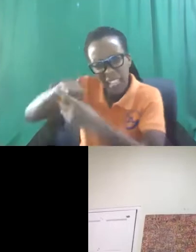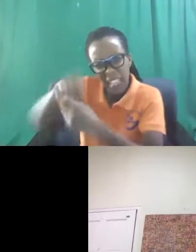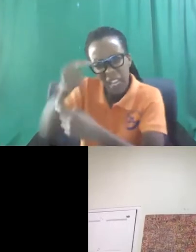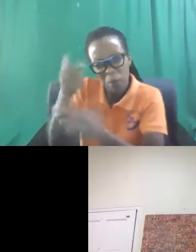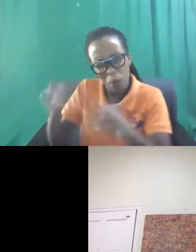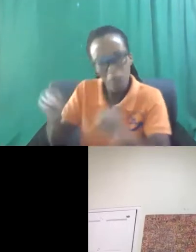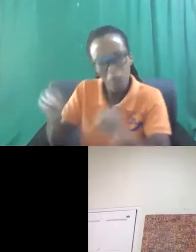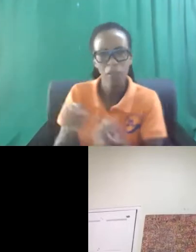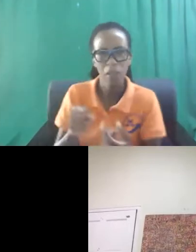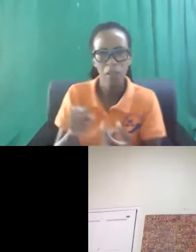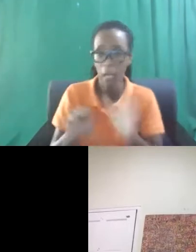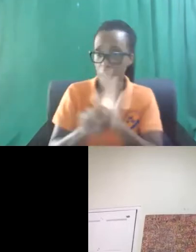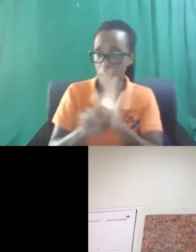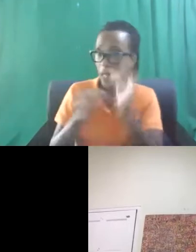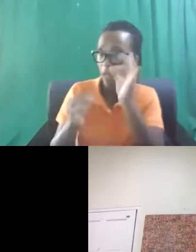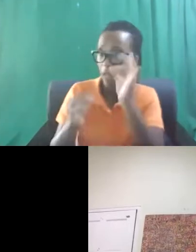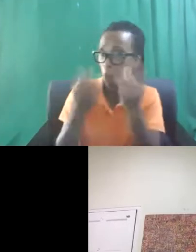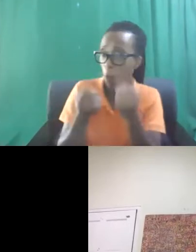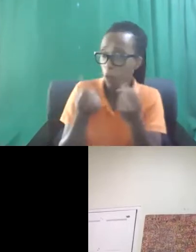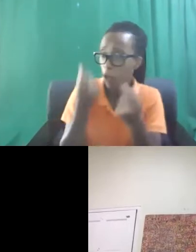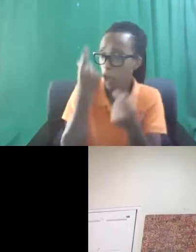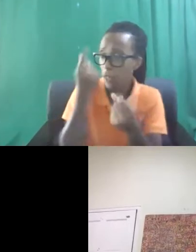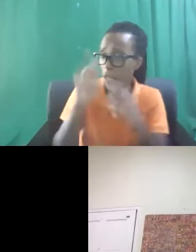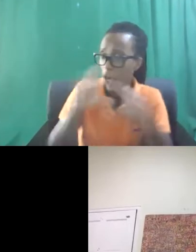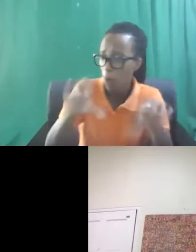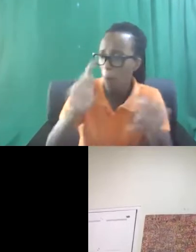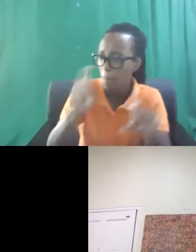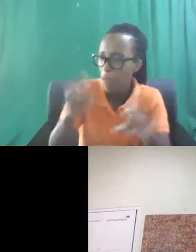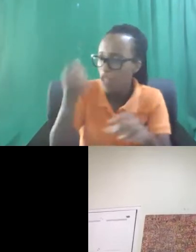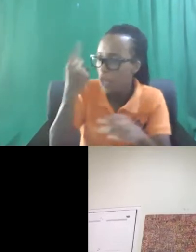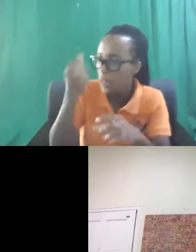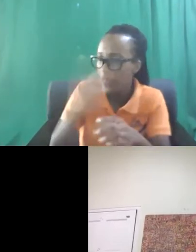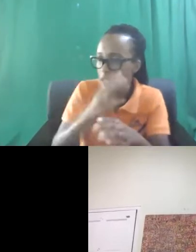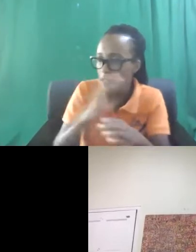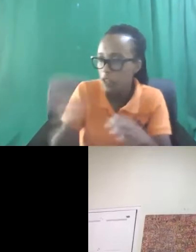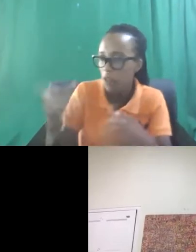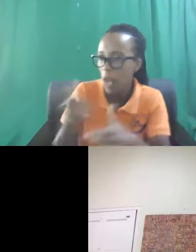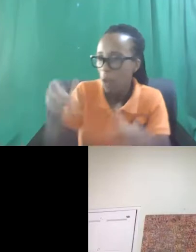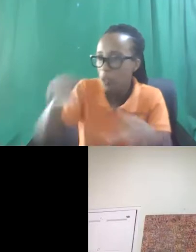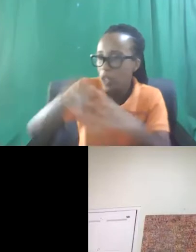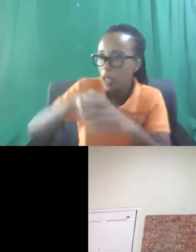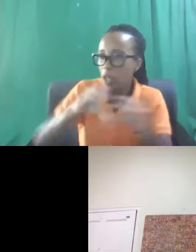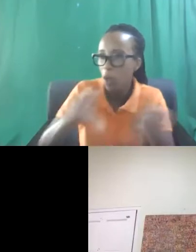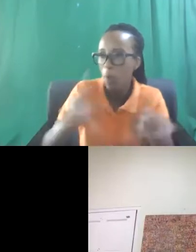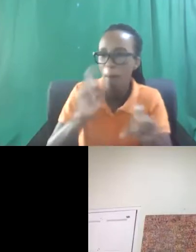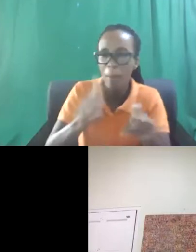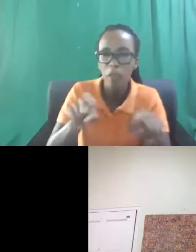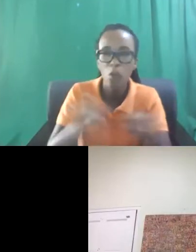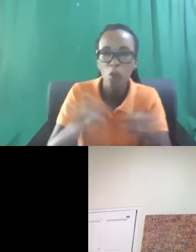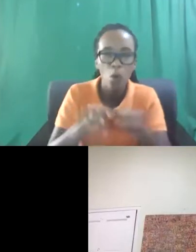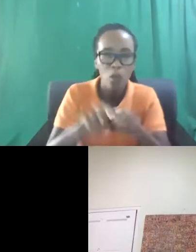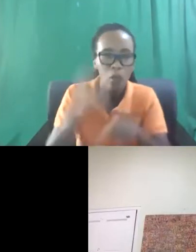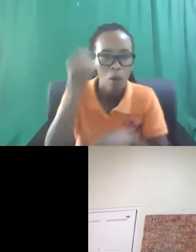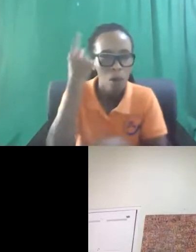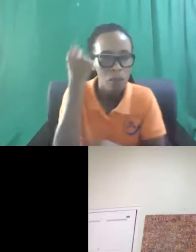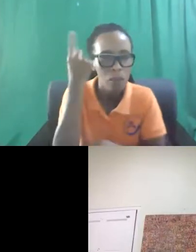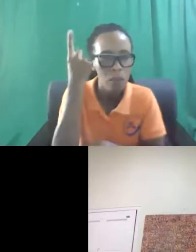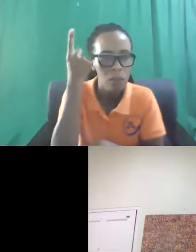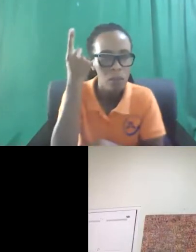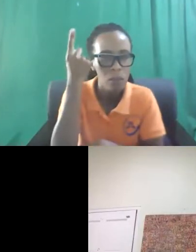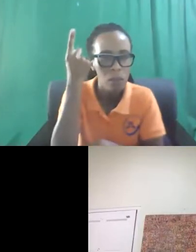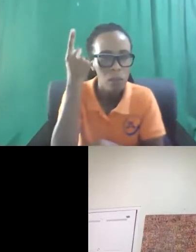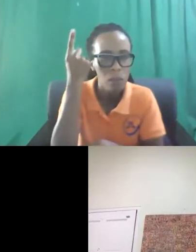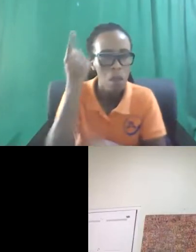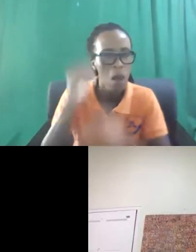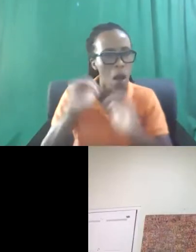have to understand the languages of the Caribbean. You have Mhm. to understand how they work, but you have to understand also the way people